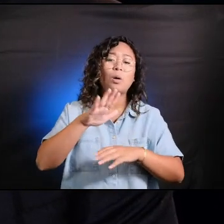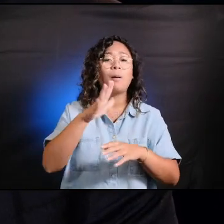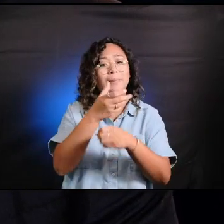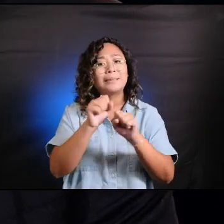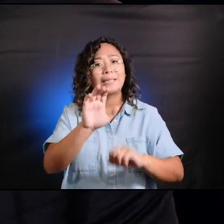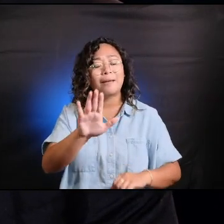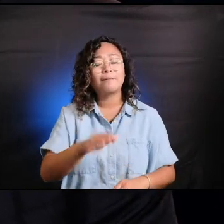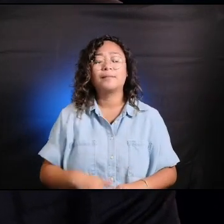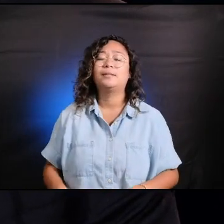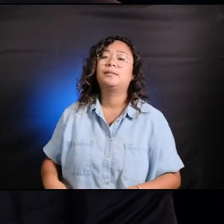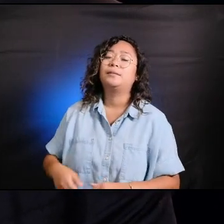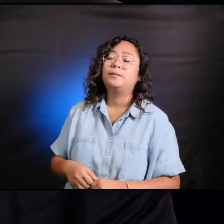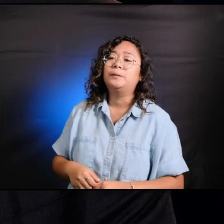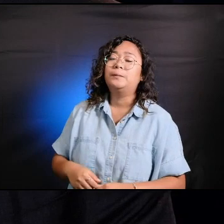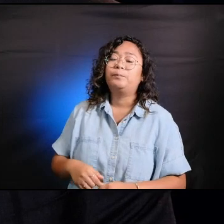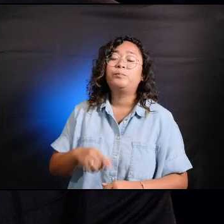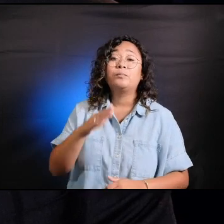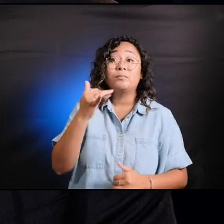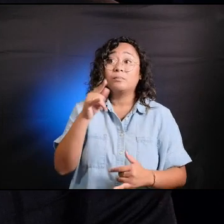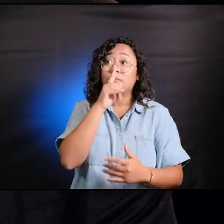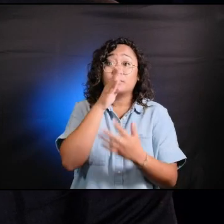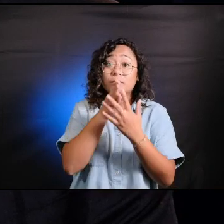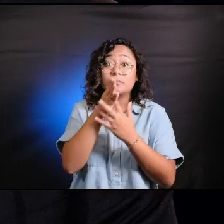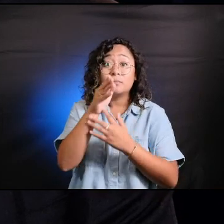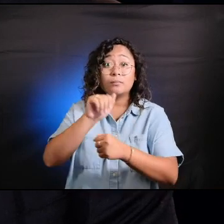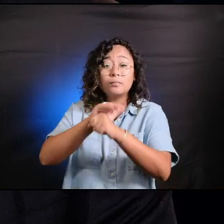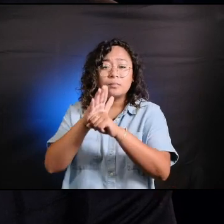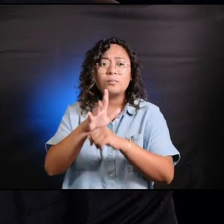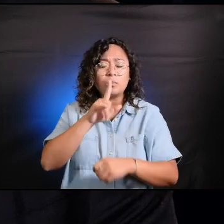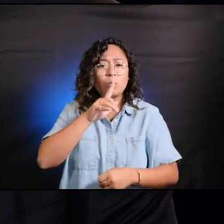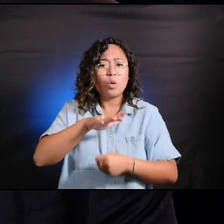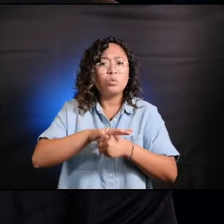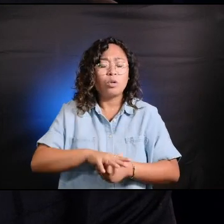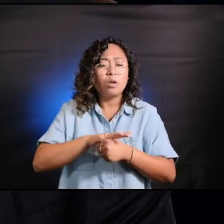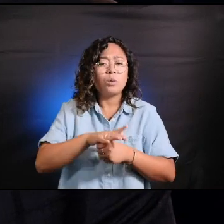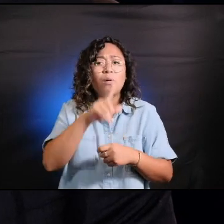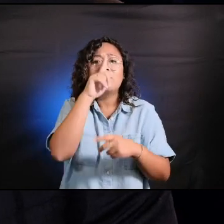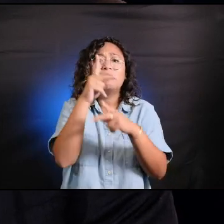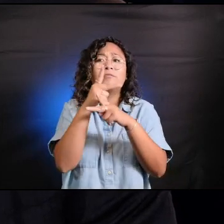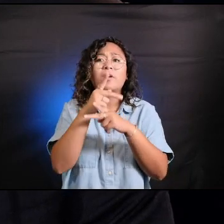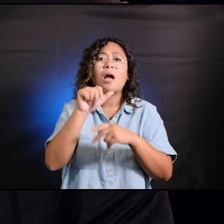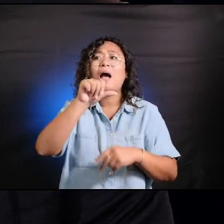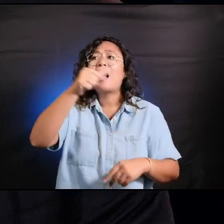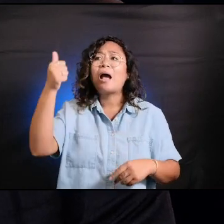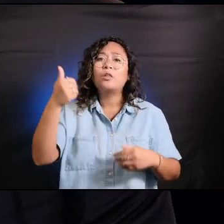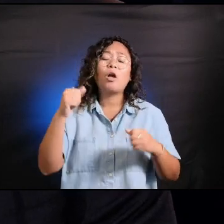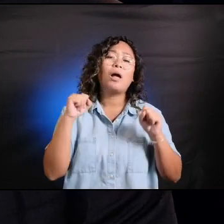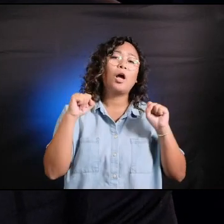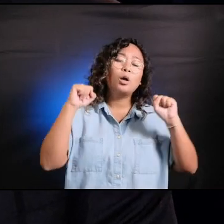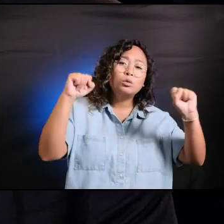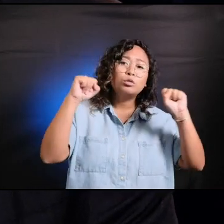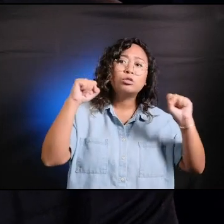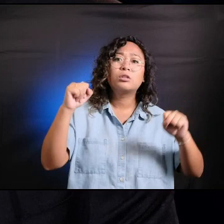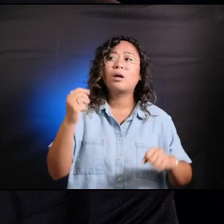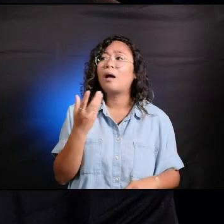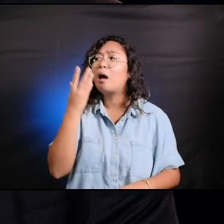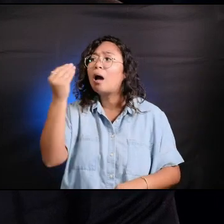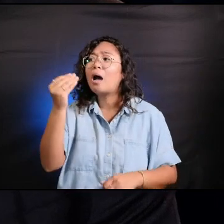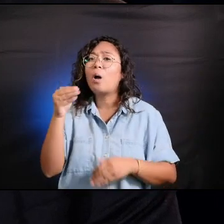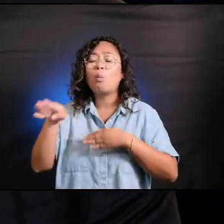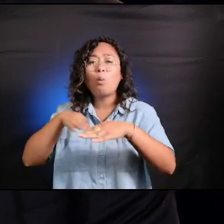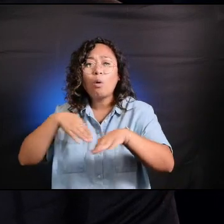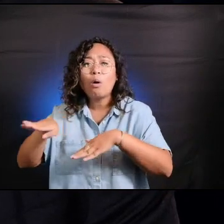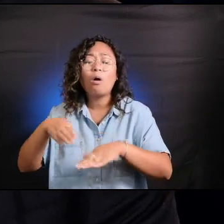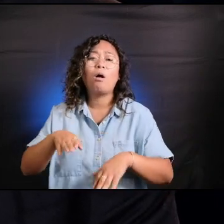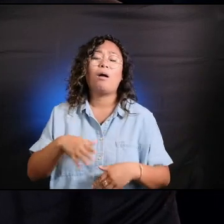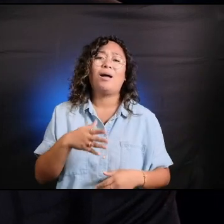this, you're going to feel the stress of it, but, you know, figure out some outs, do some exercise, get out, take a walk, you